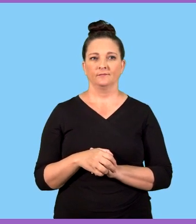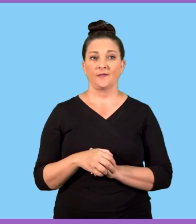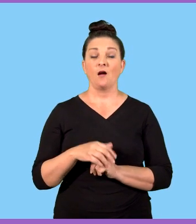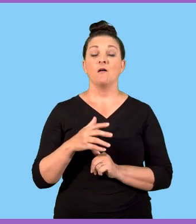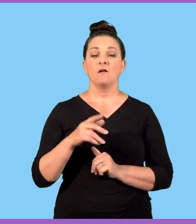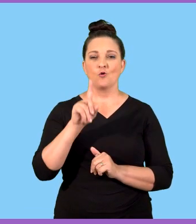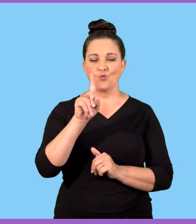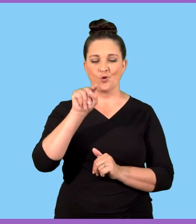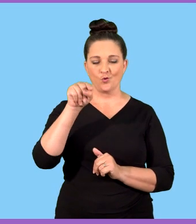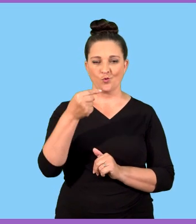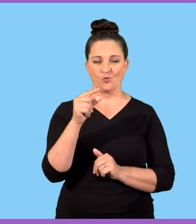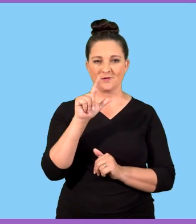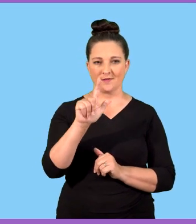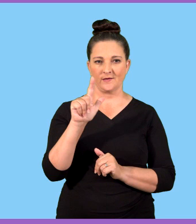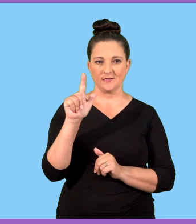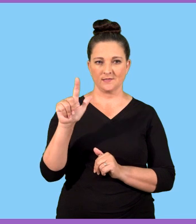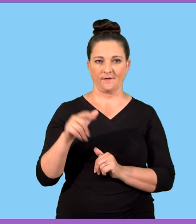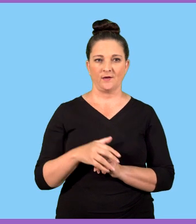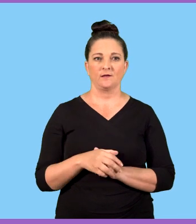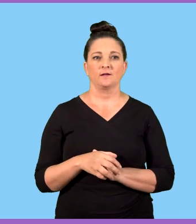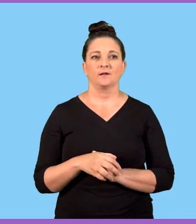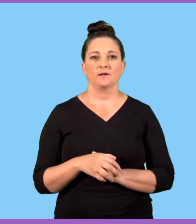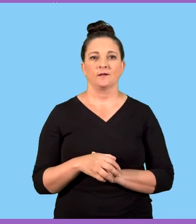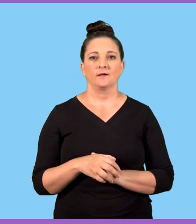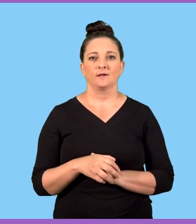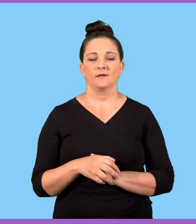A 1,77.